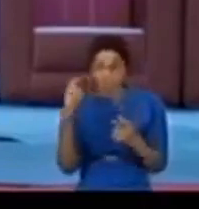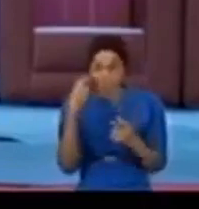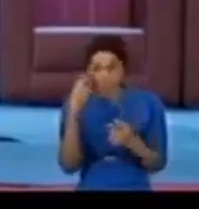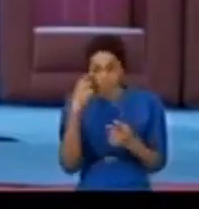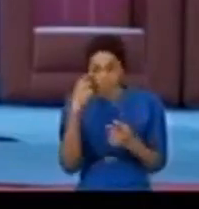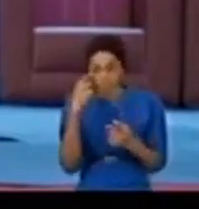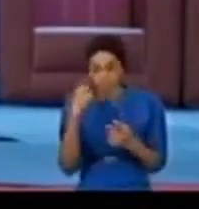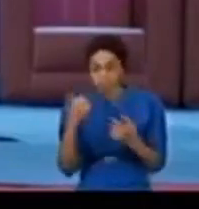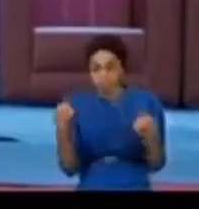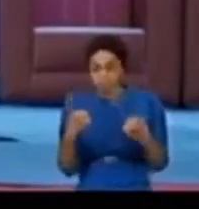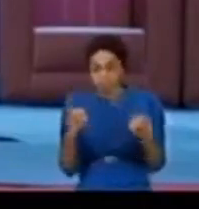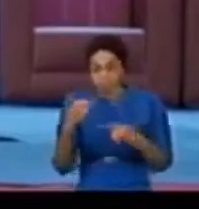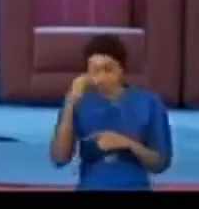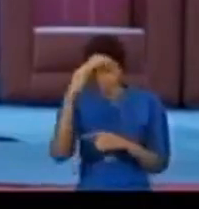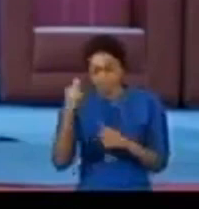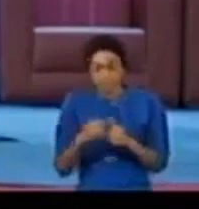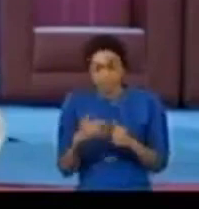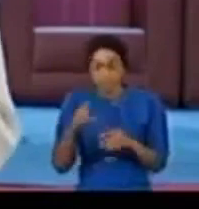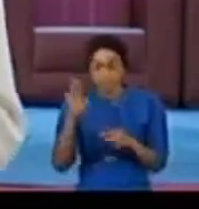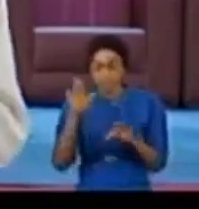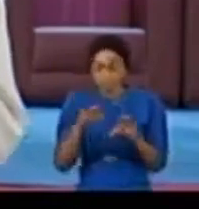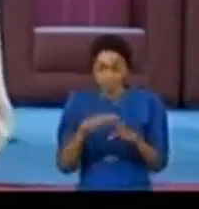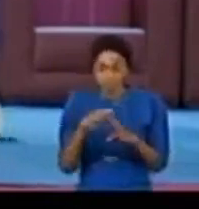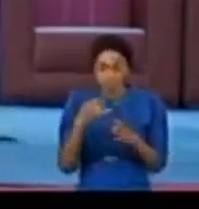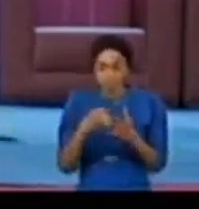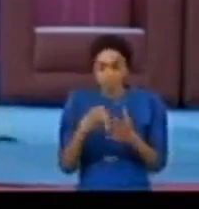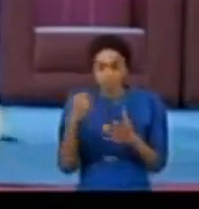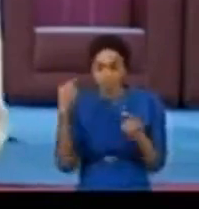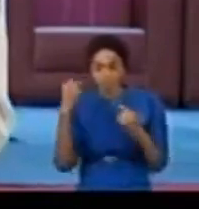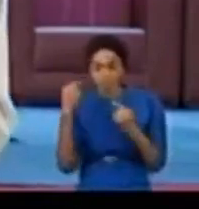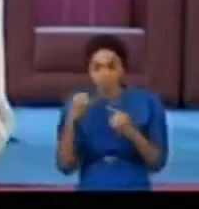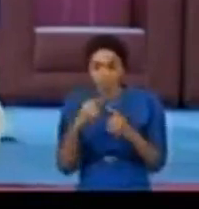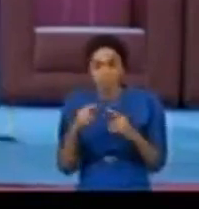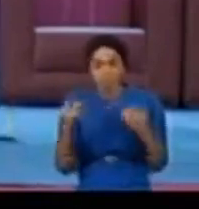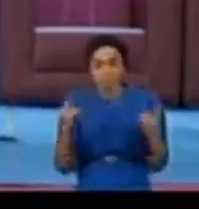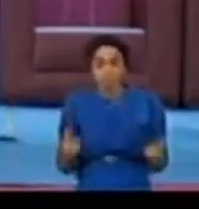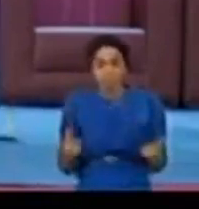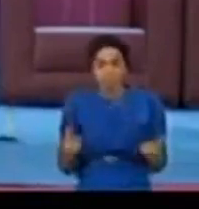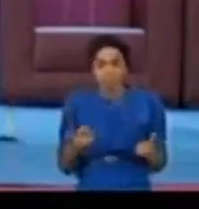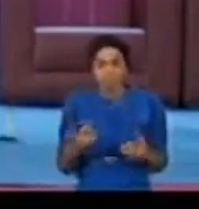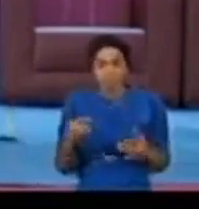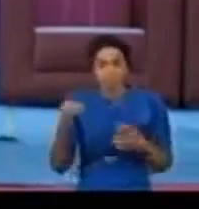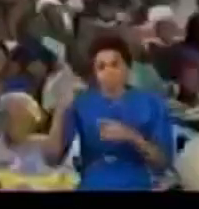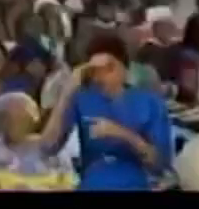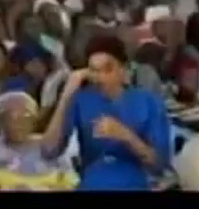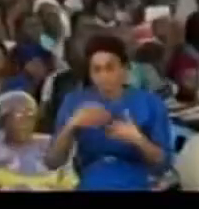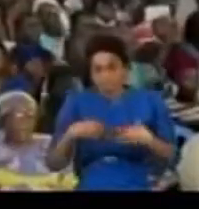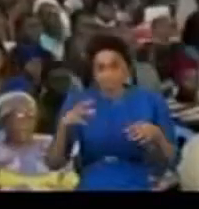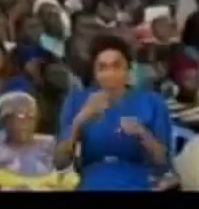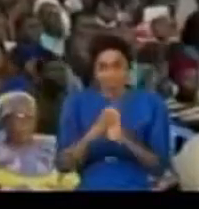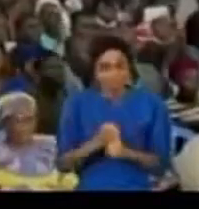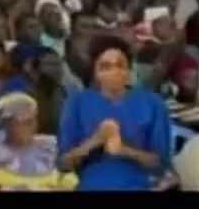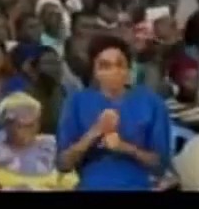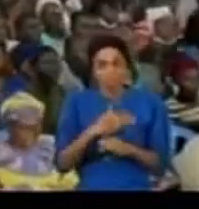seriously each time I close it. Right now, lo and behold, I've received divine healing. No more pain on my